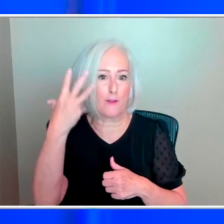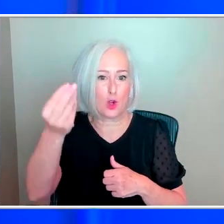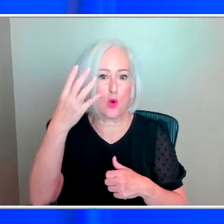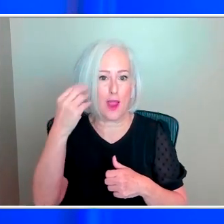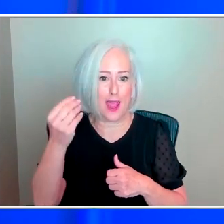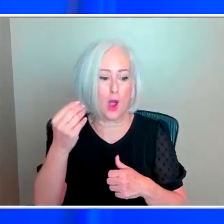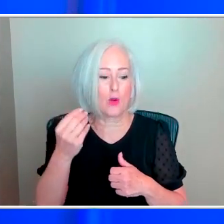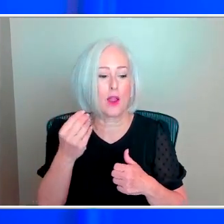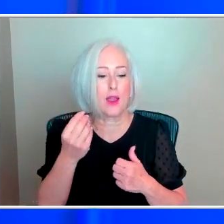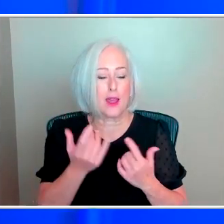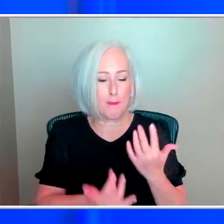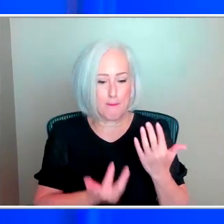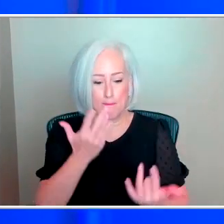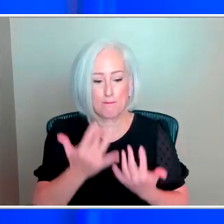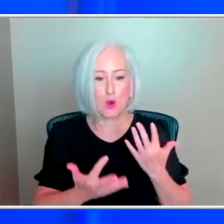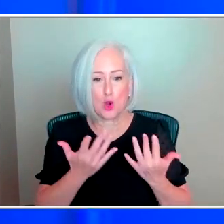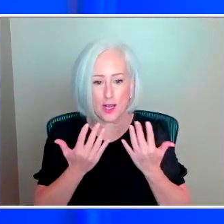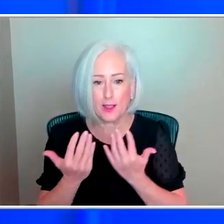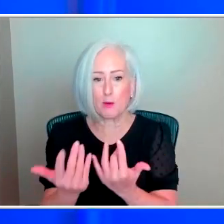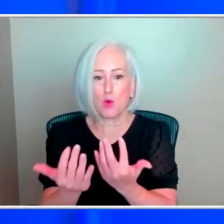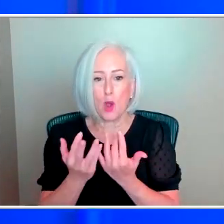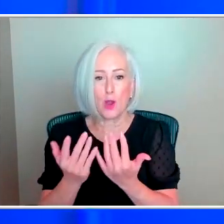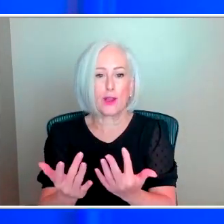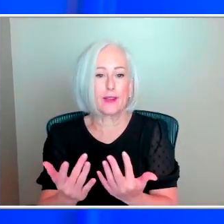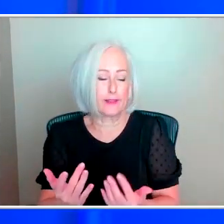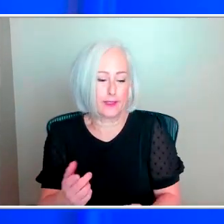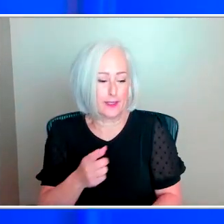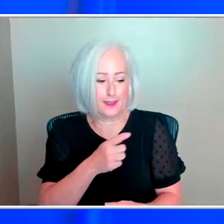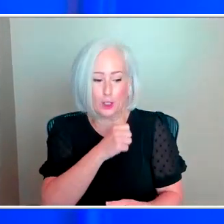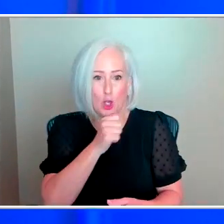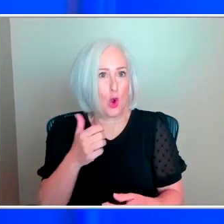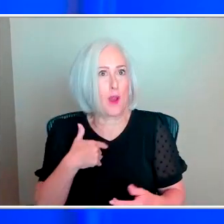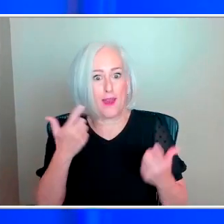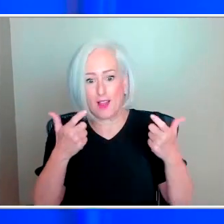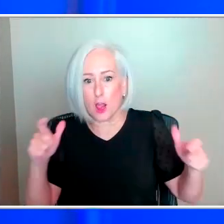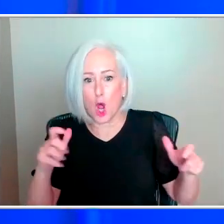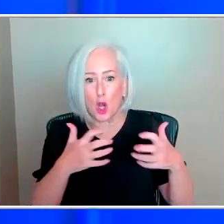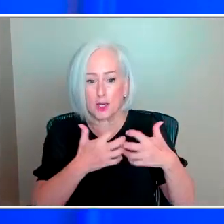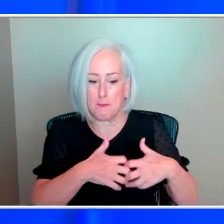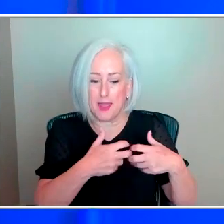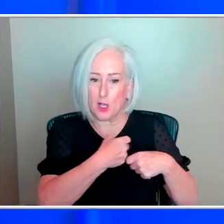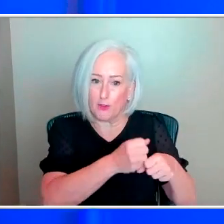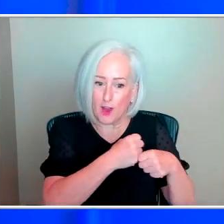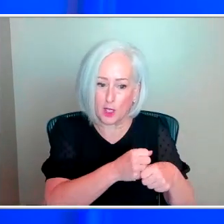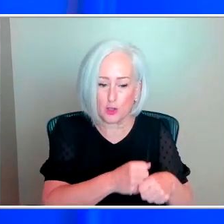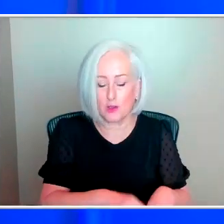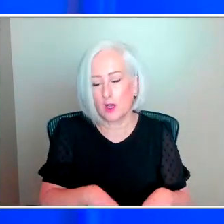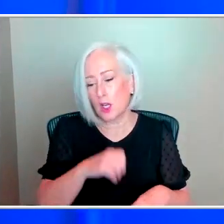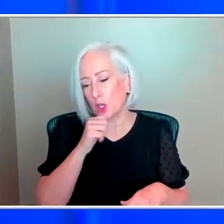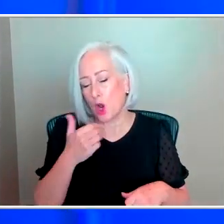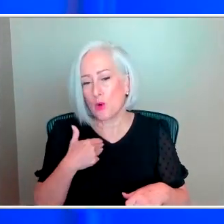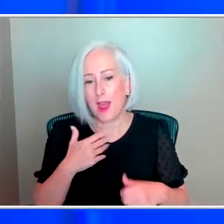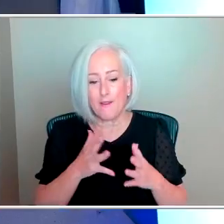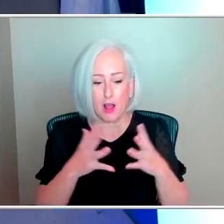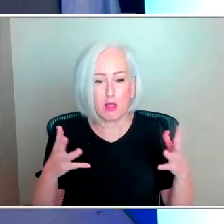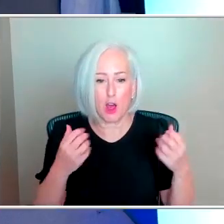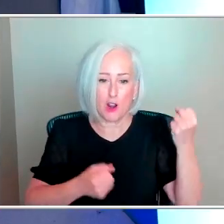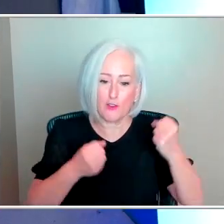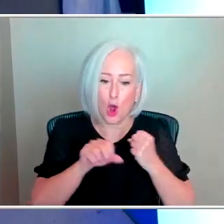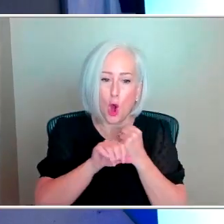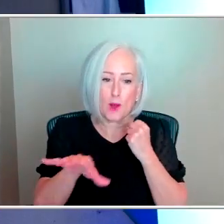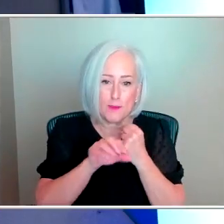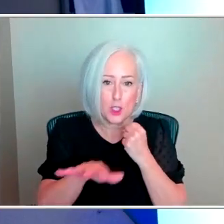it, you don't have large manufacturing. You don't have as many emissions. And so, But those areas can change over